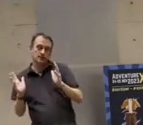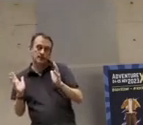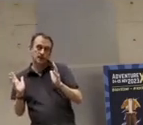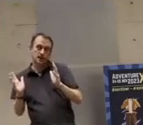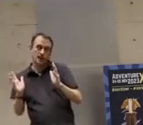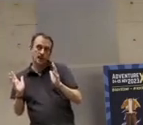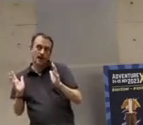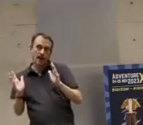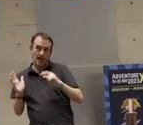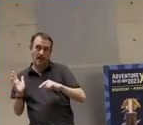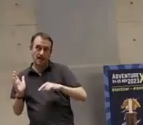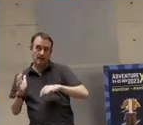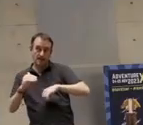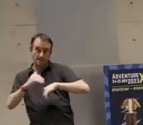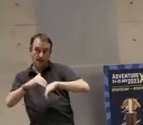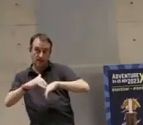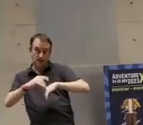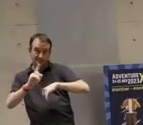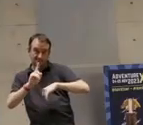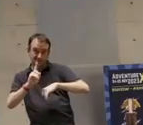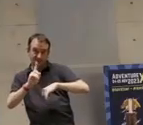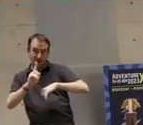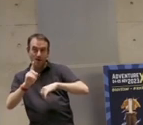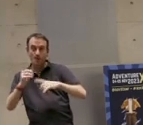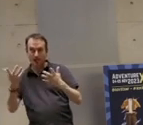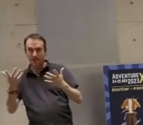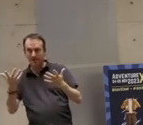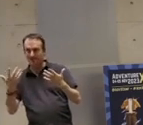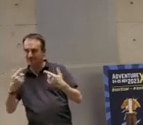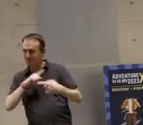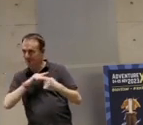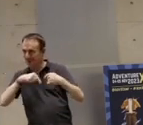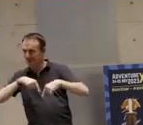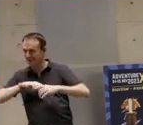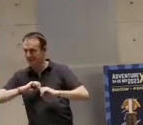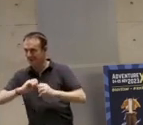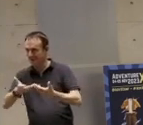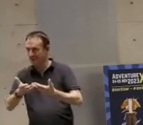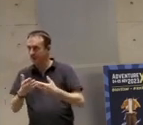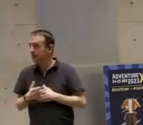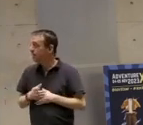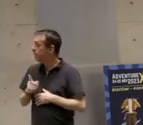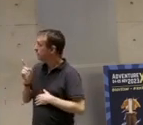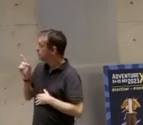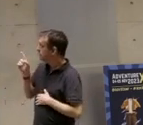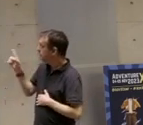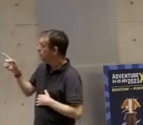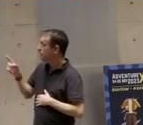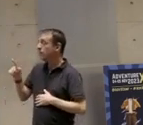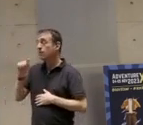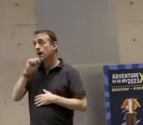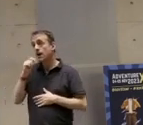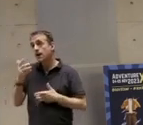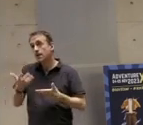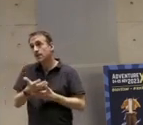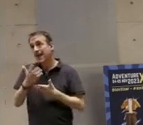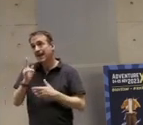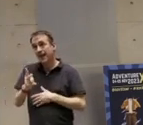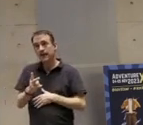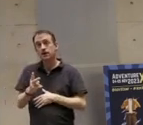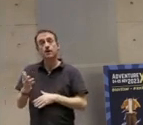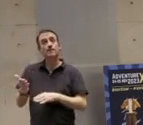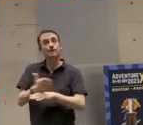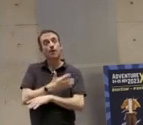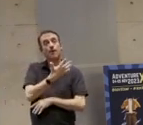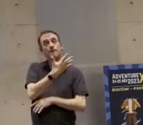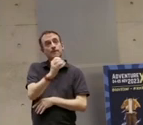hadn't had effect. But what's interesting is, would you play a game, again, goes from 50% to 90%,